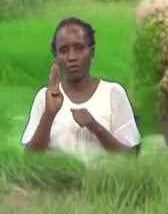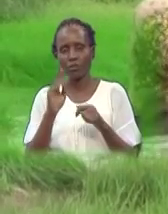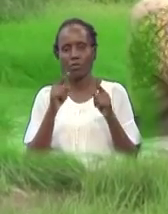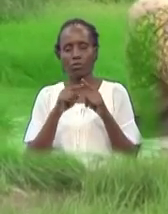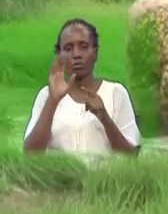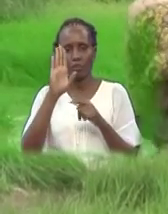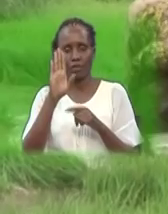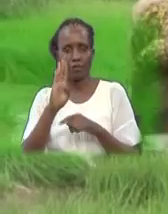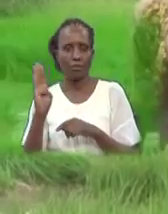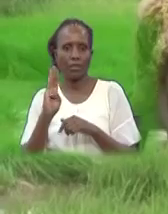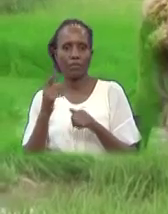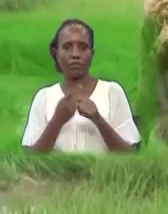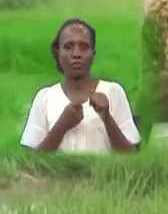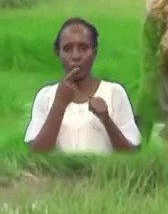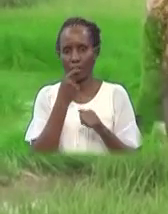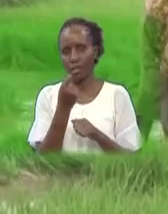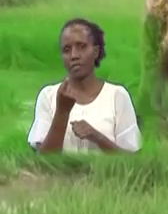billion from rice production.